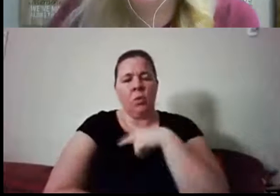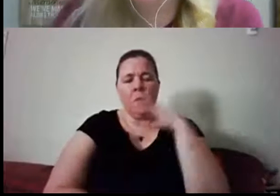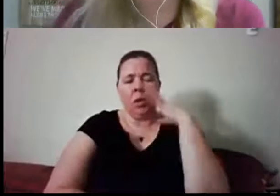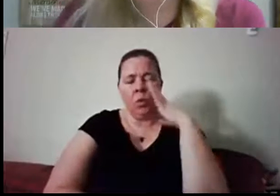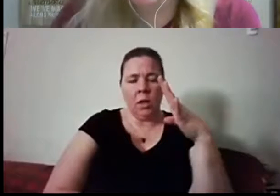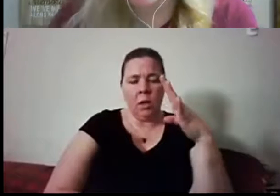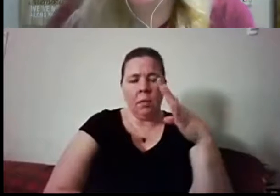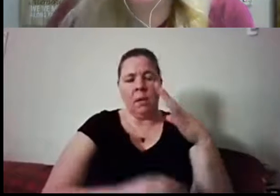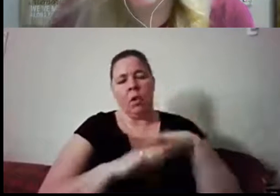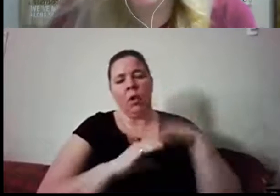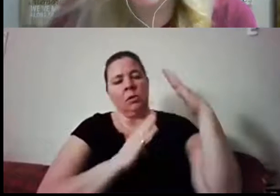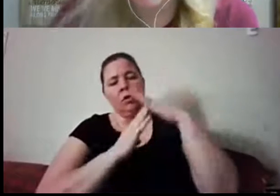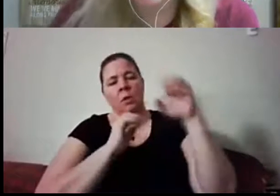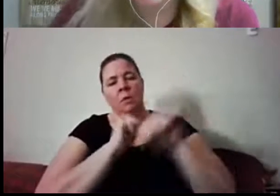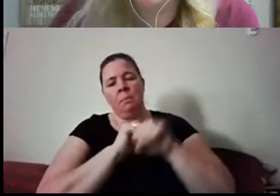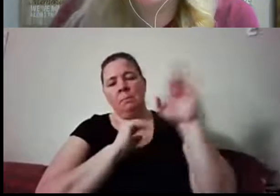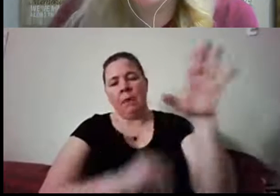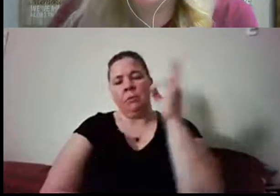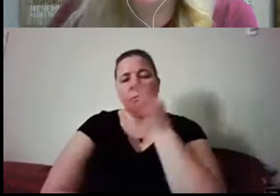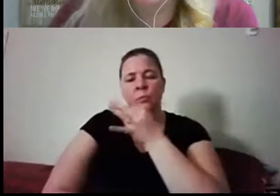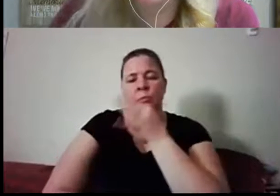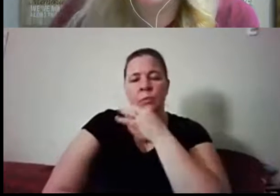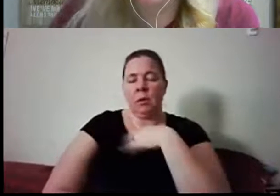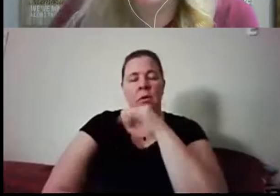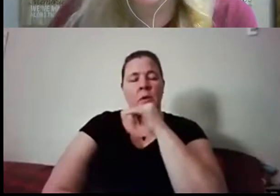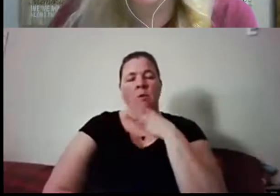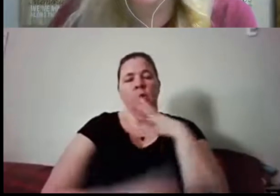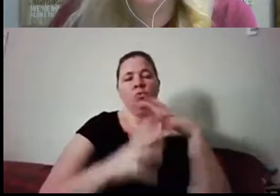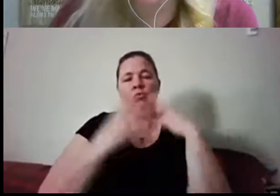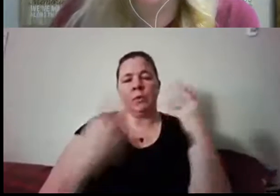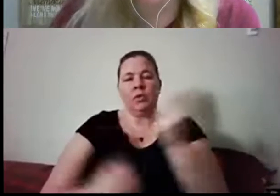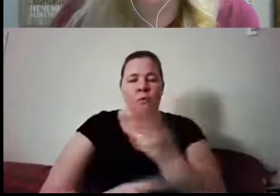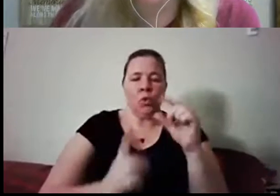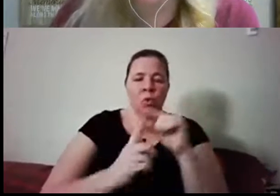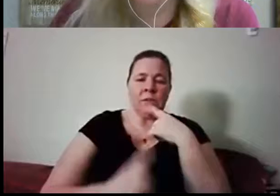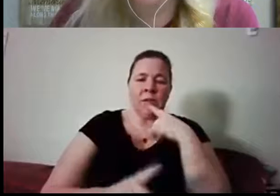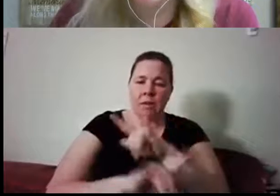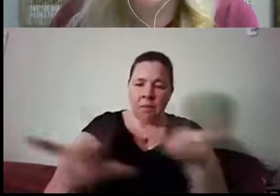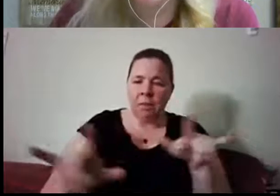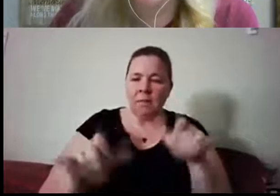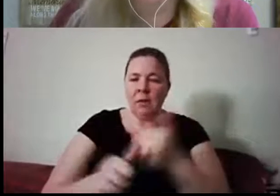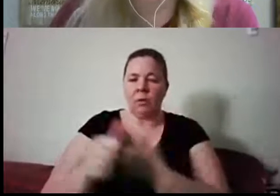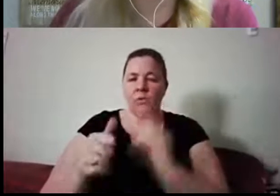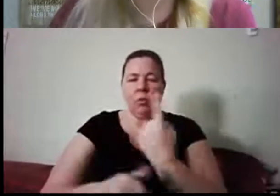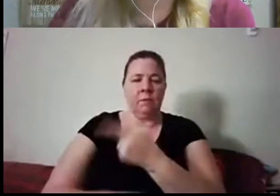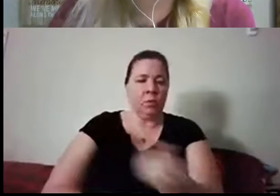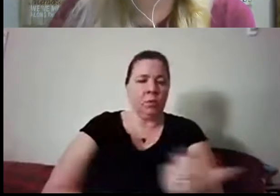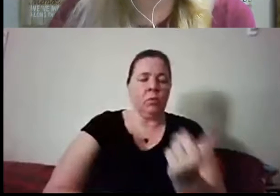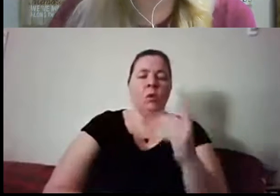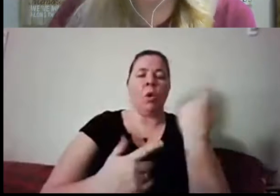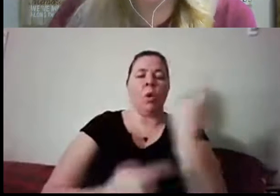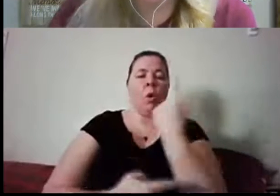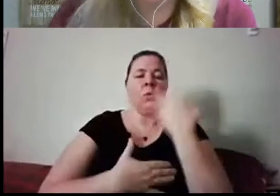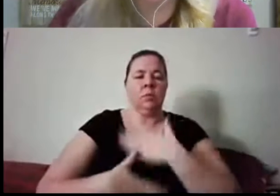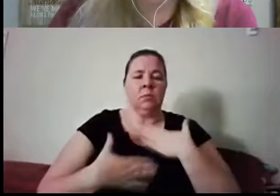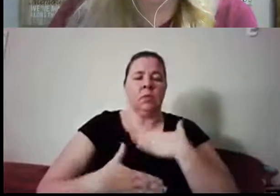be on the top of the mountain. So I won't talk too much, just a few words to say I love each and every one of you. It's always a pleasure. I really